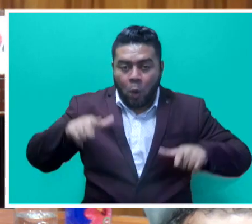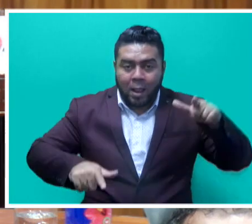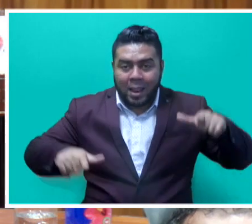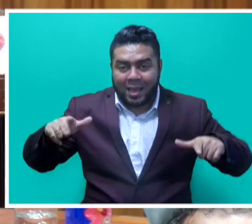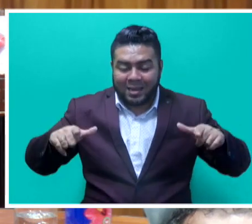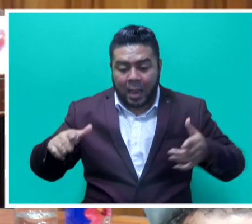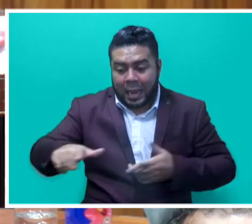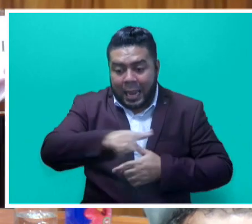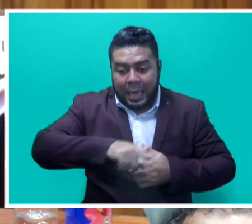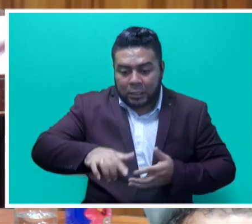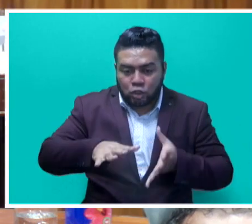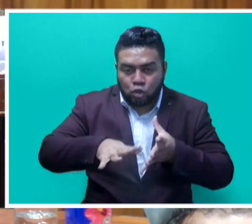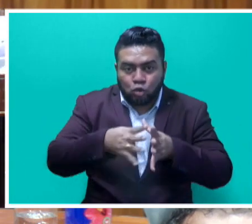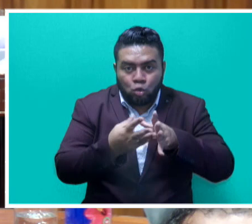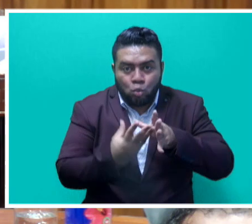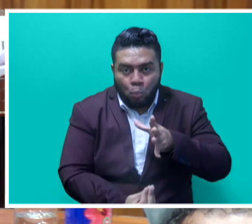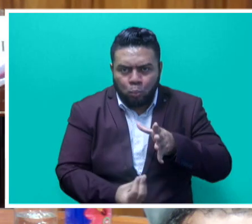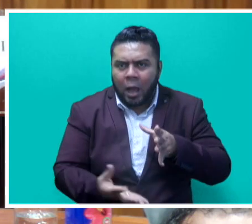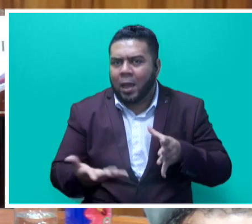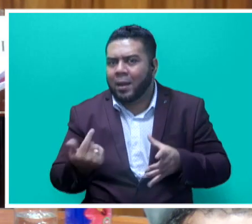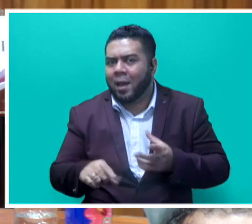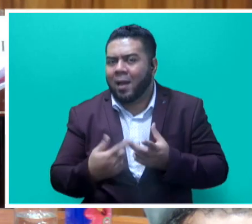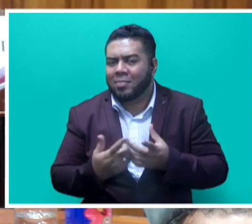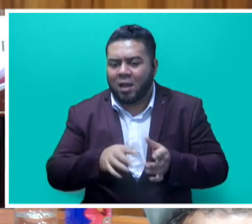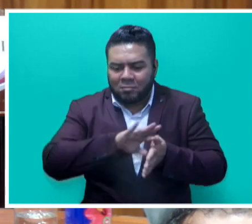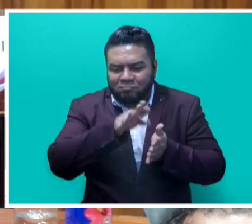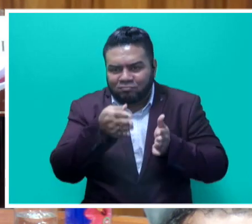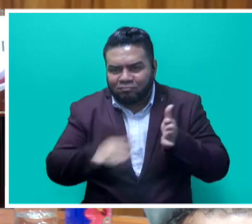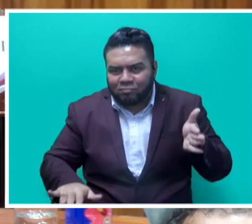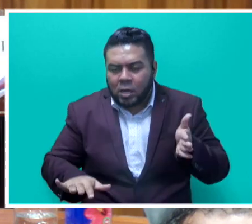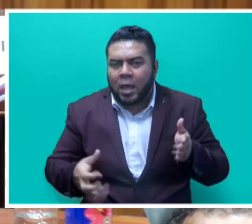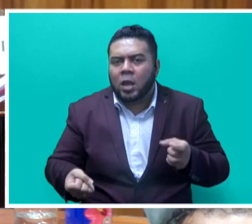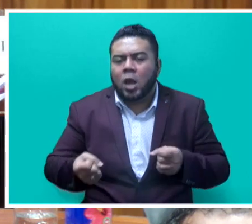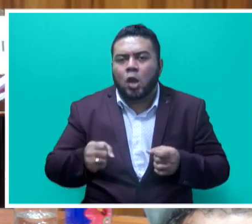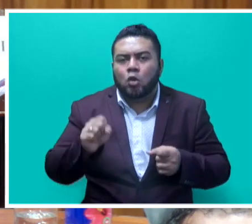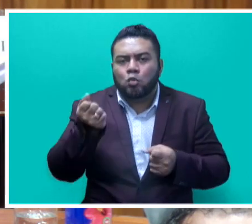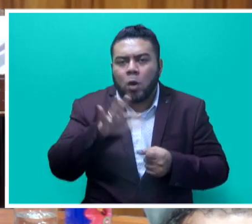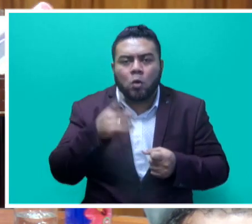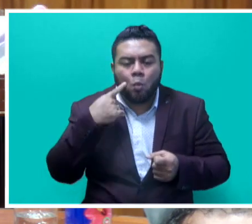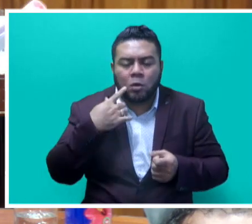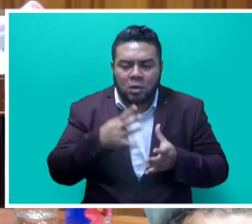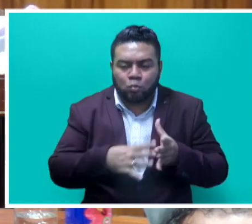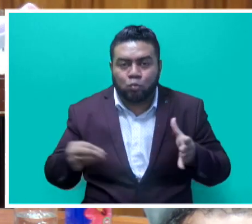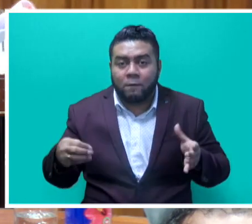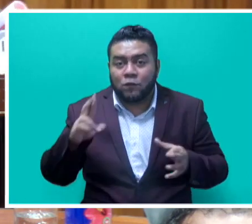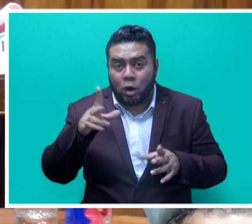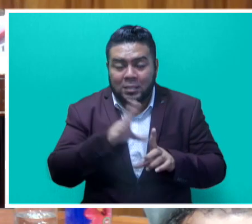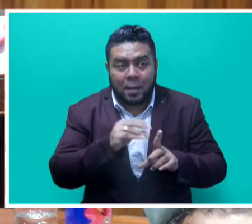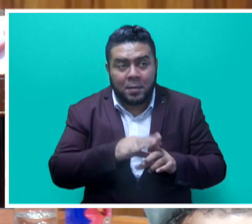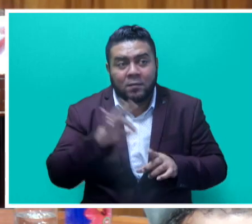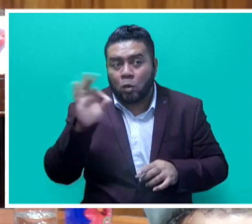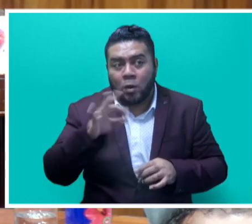which is the result of development, coastal erosion, and groundwater withdrawals. For instance, if the government does not